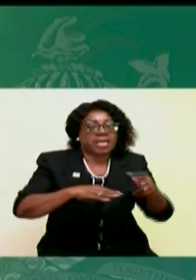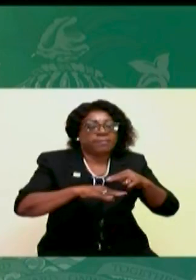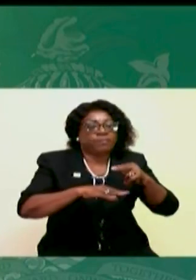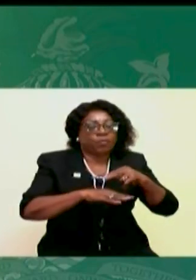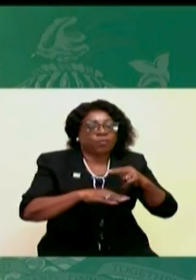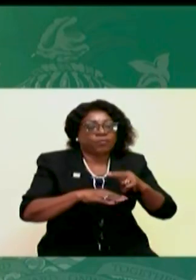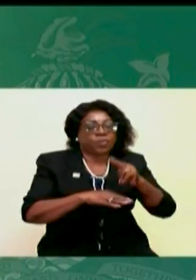learning.